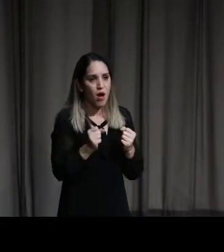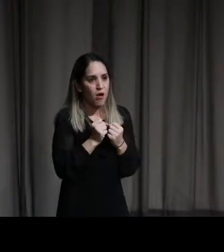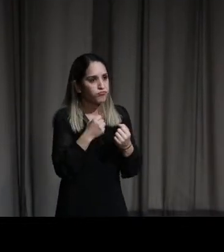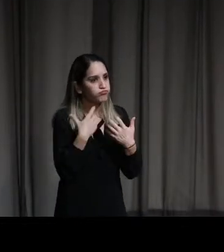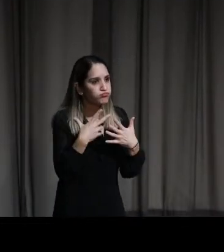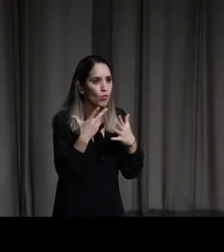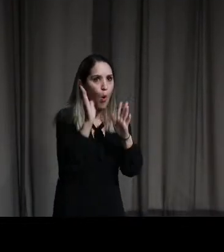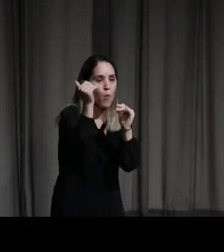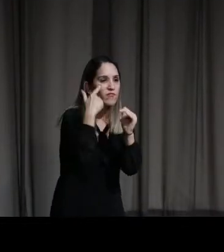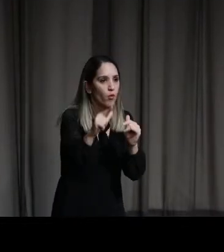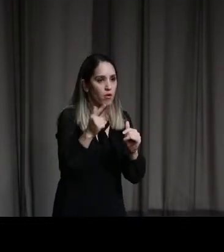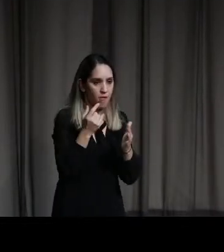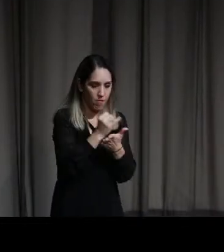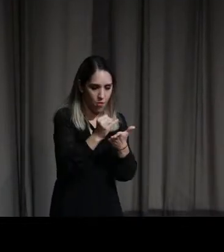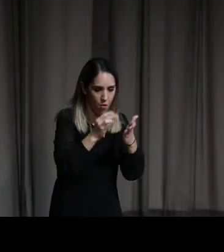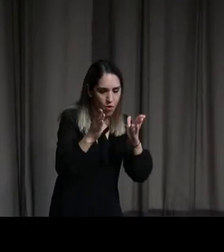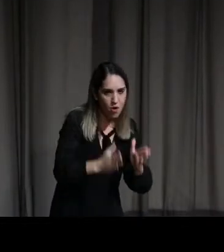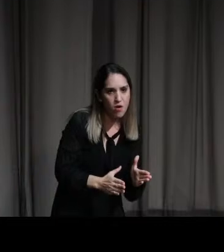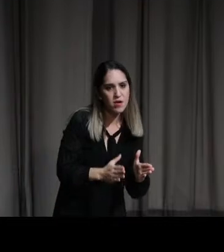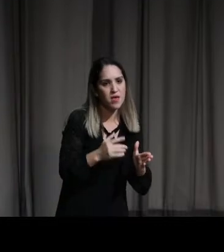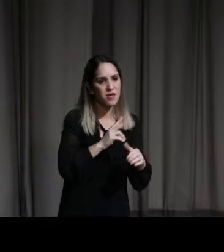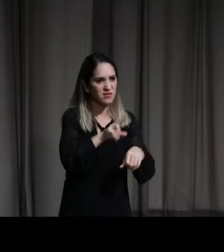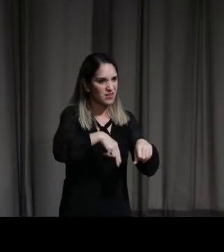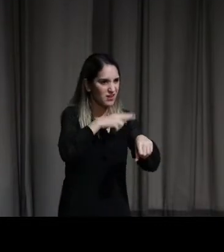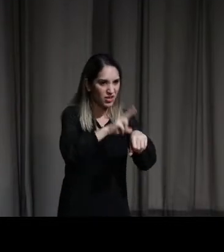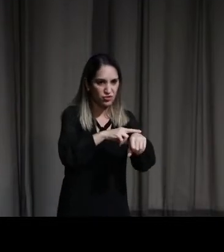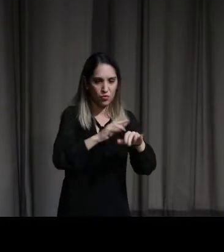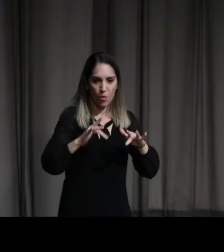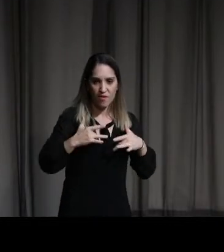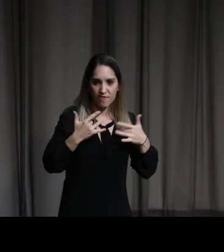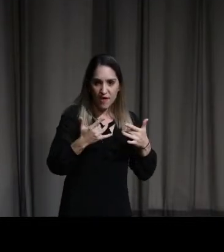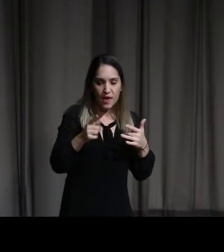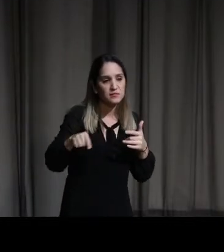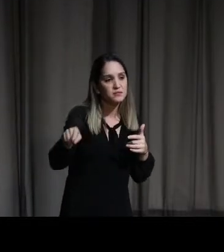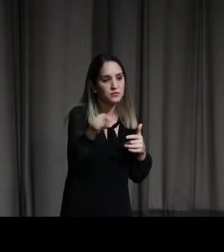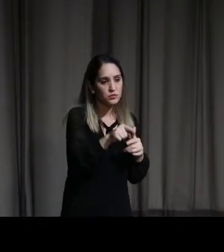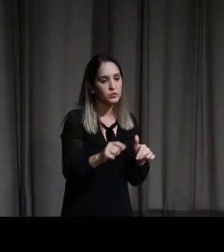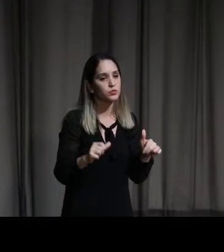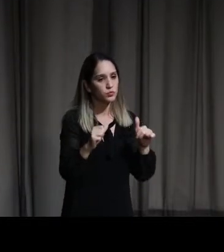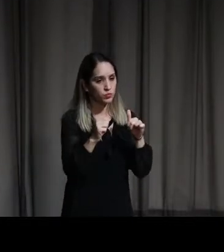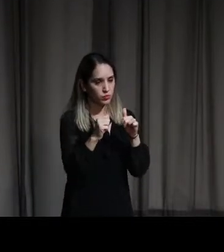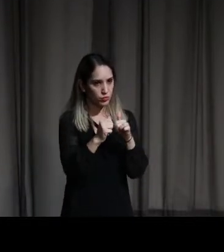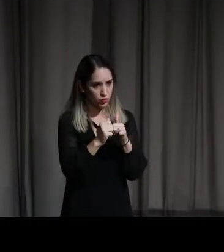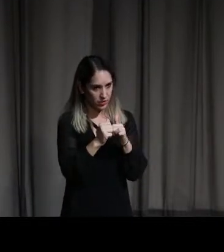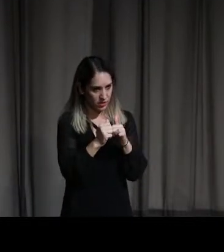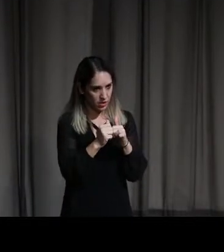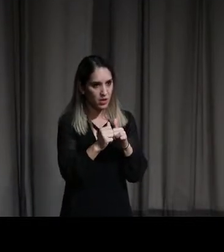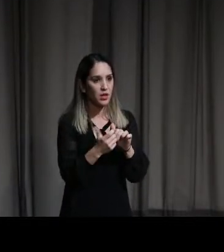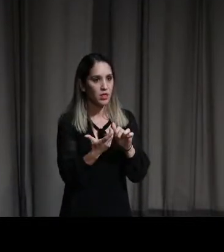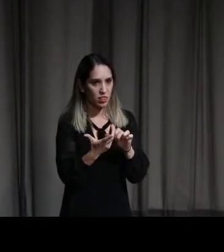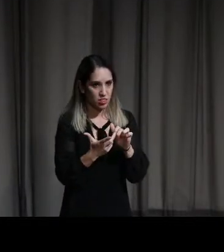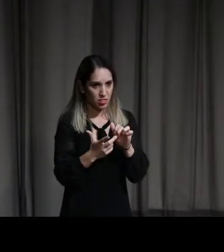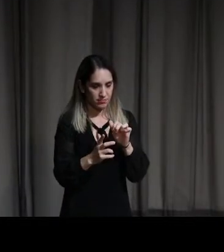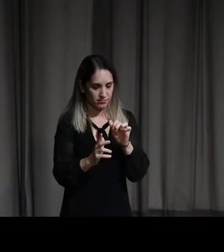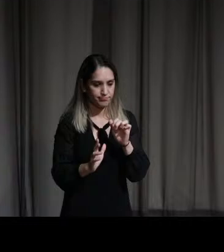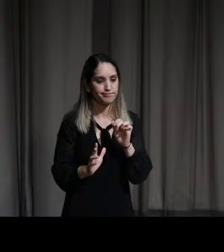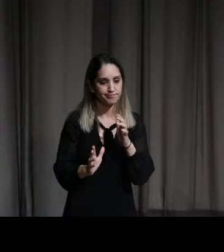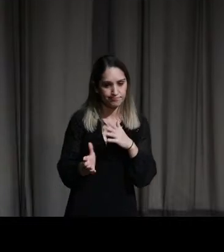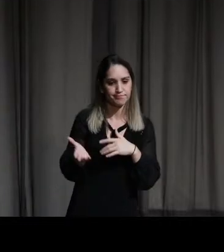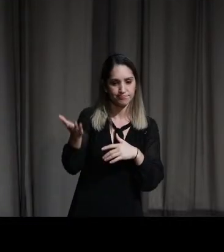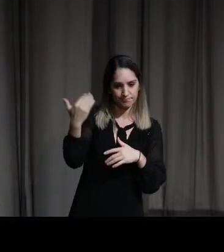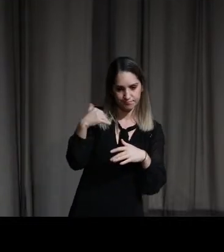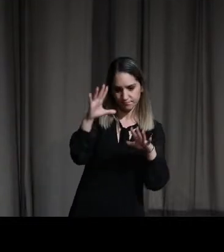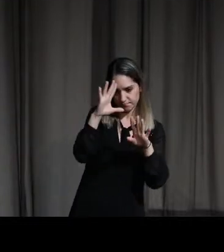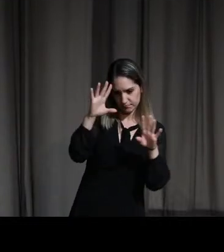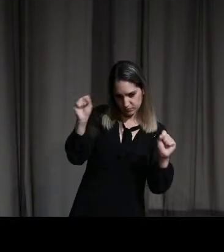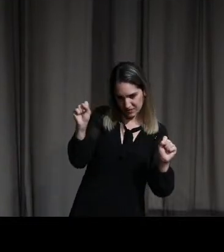these sort of infamous sessions at the National Library in Havana with none other than Fidel Castro present, in which he issues this